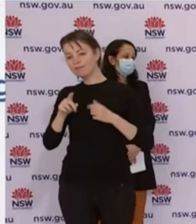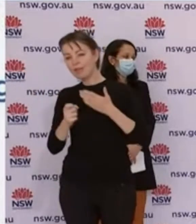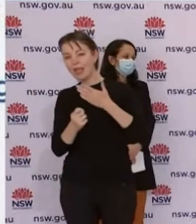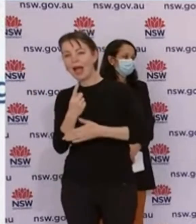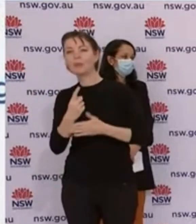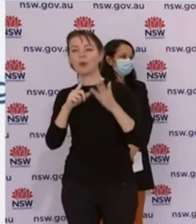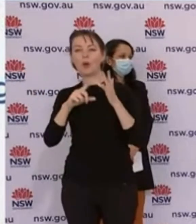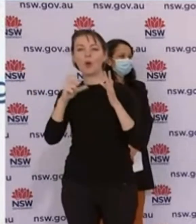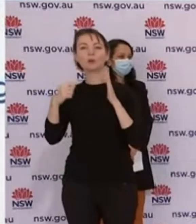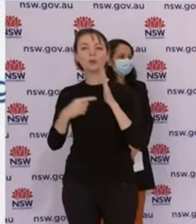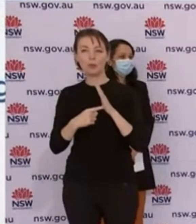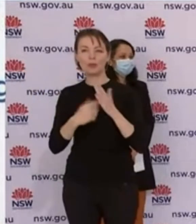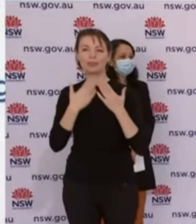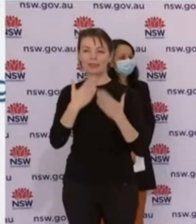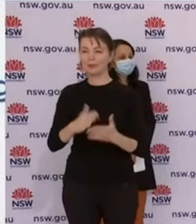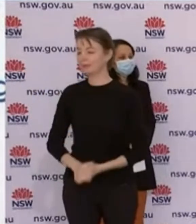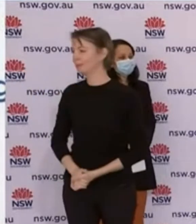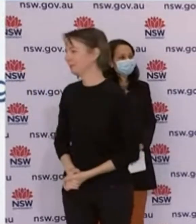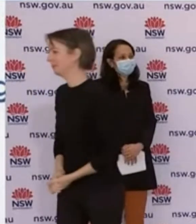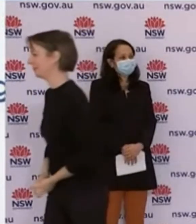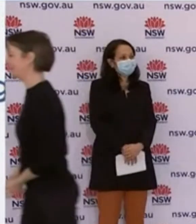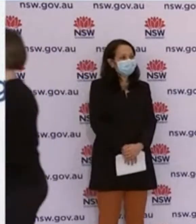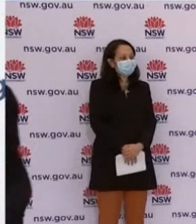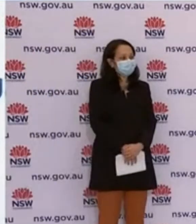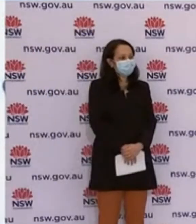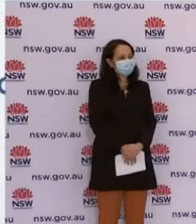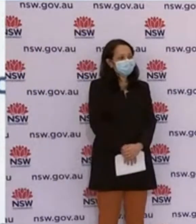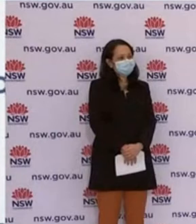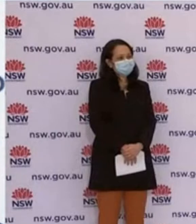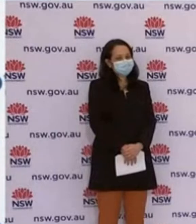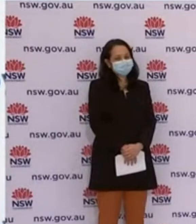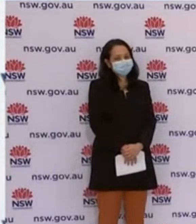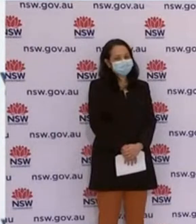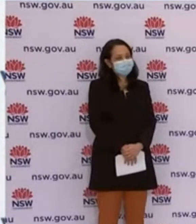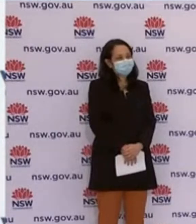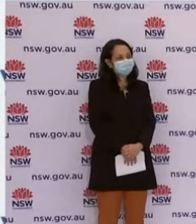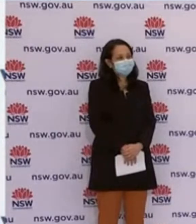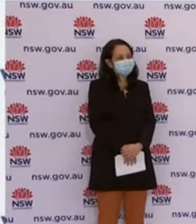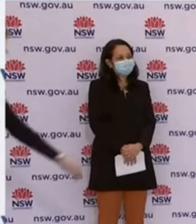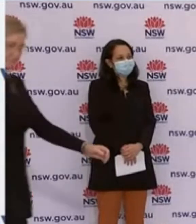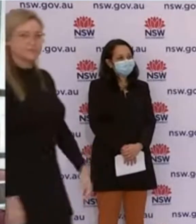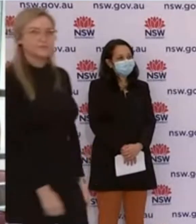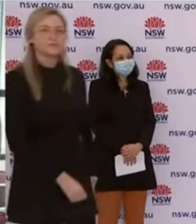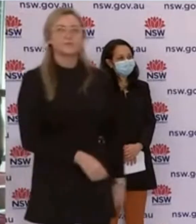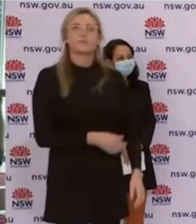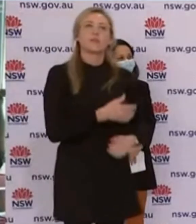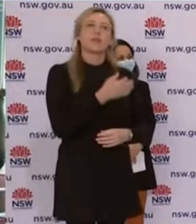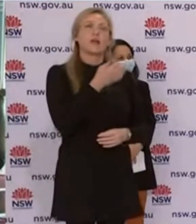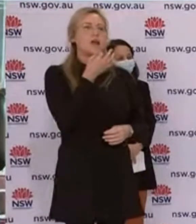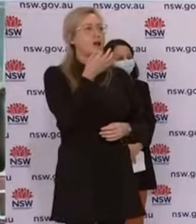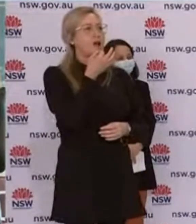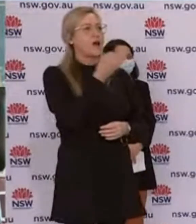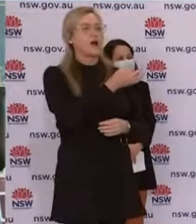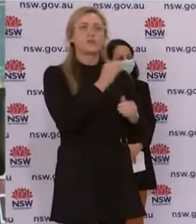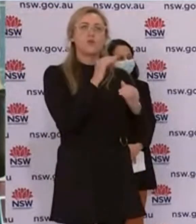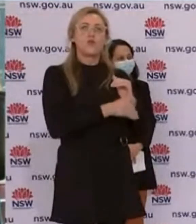in October. Minister, I think while most parents would welcome now the timeline, are you concerned that half the student population